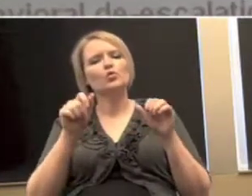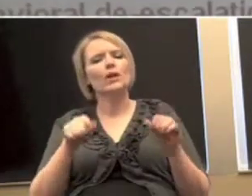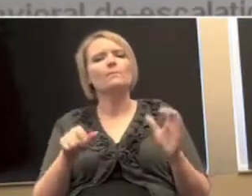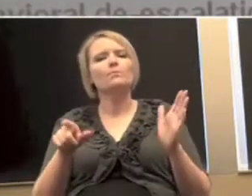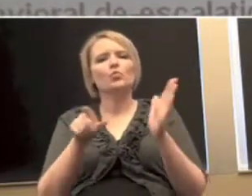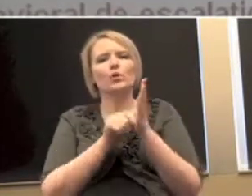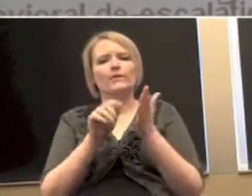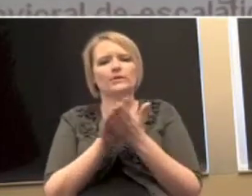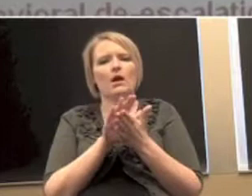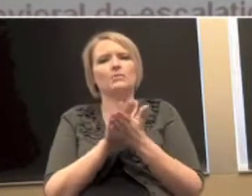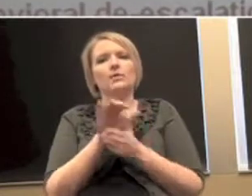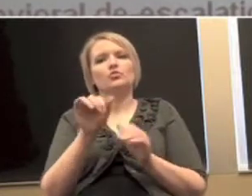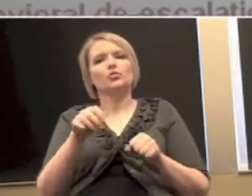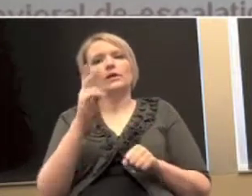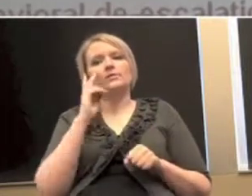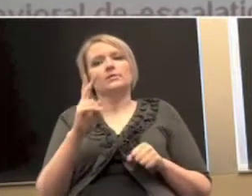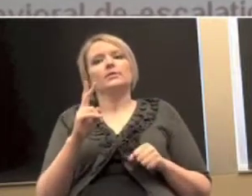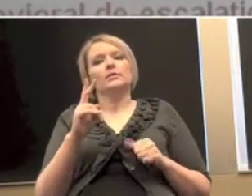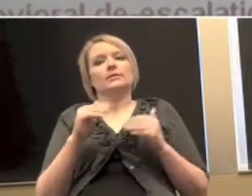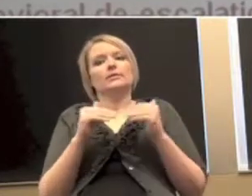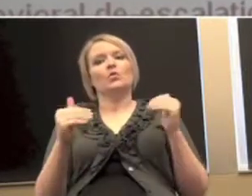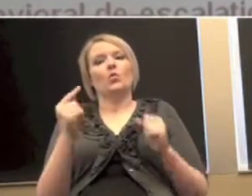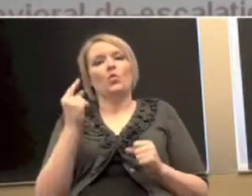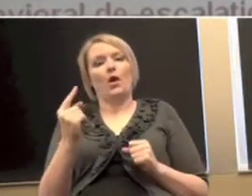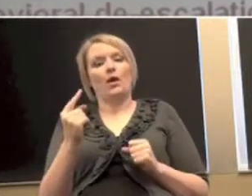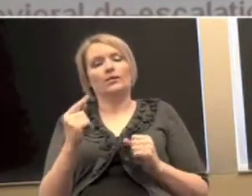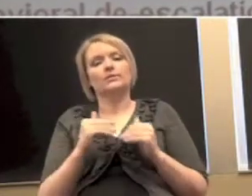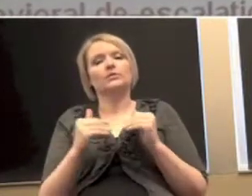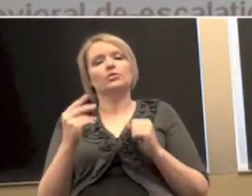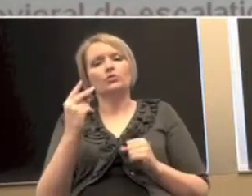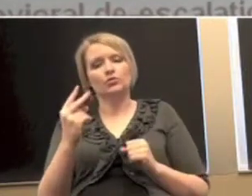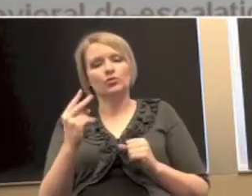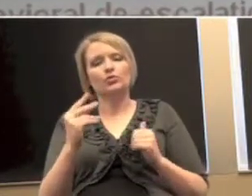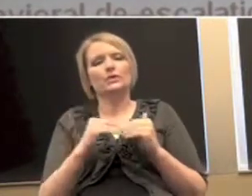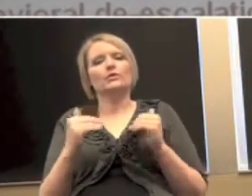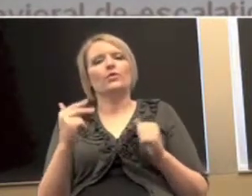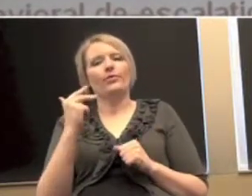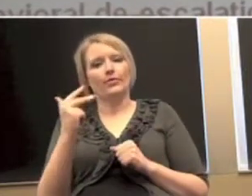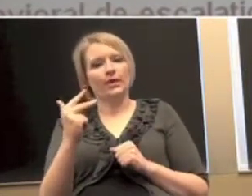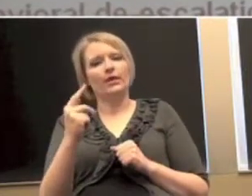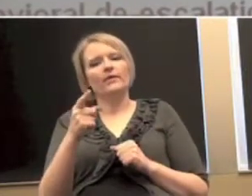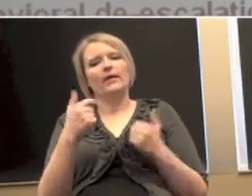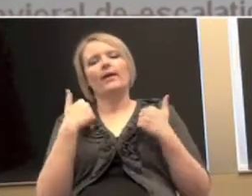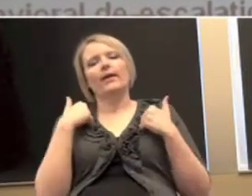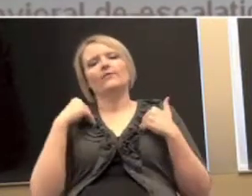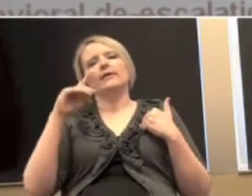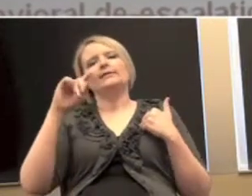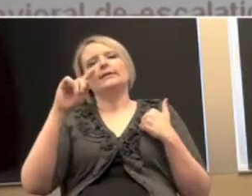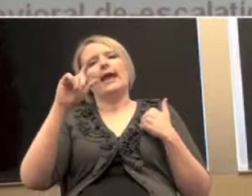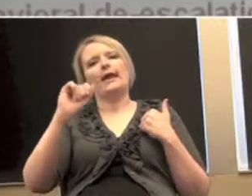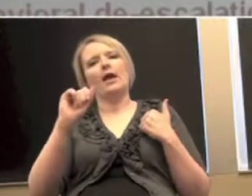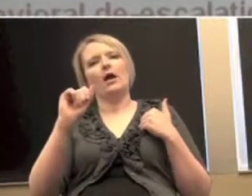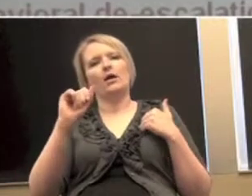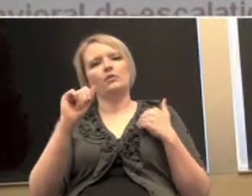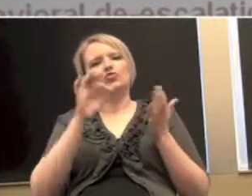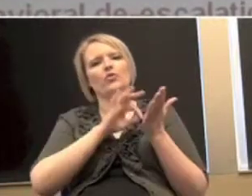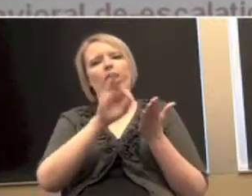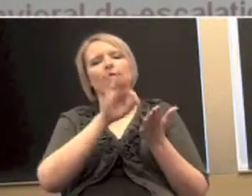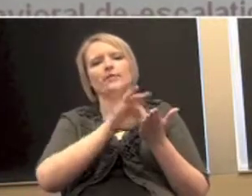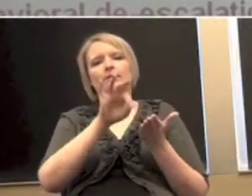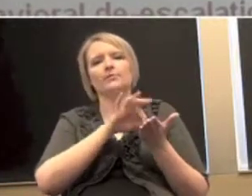and you'll look up here. They've got Tier 1, Tier 2, Tier 3. They've got some data tracking.